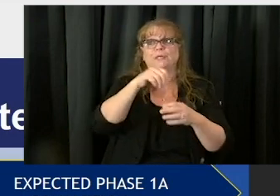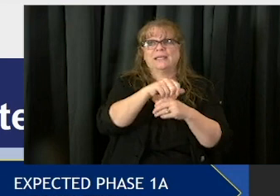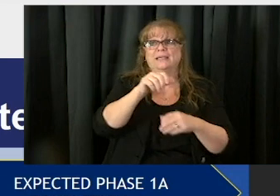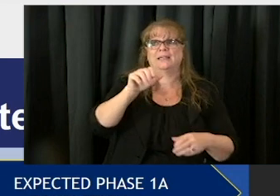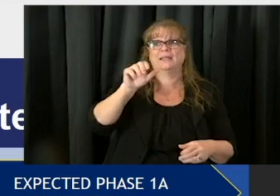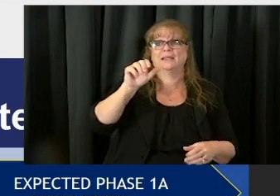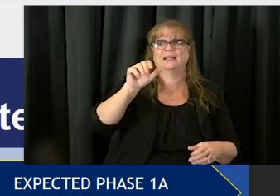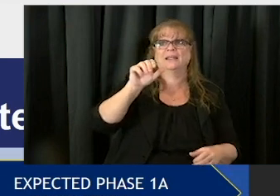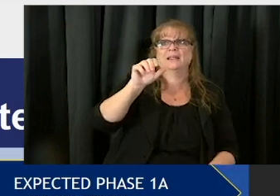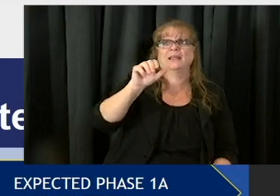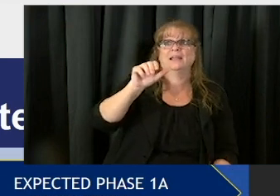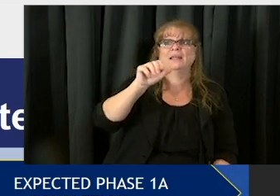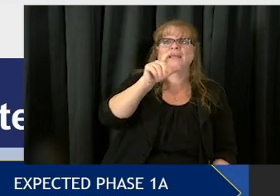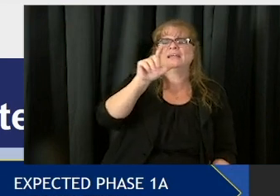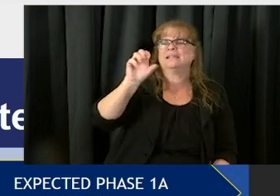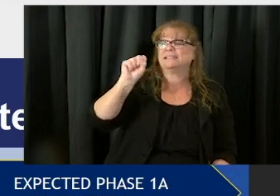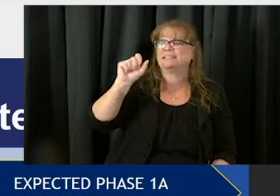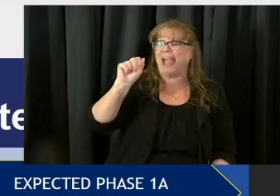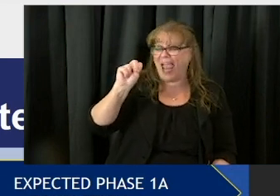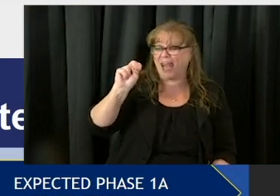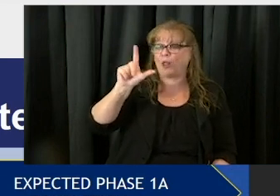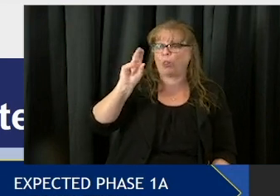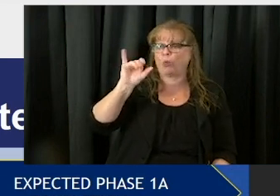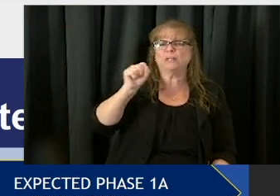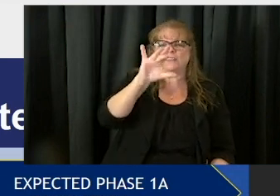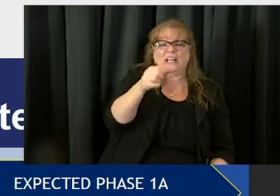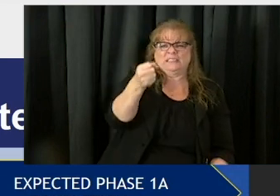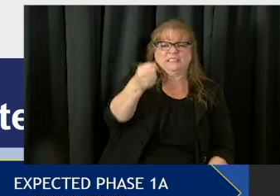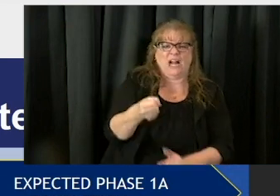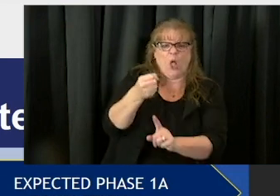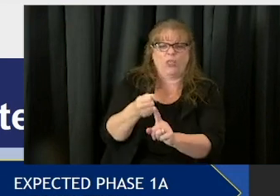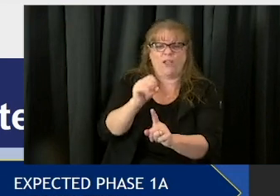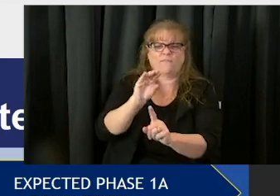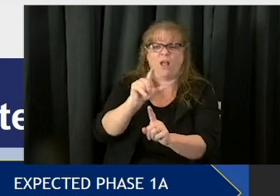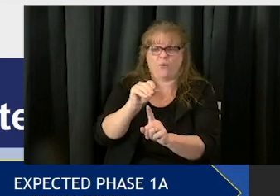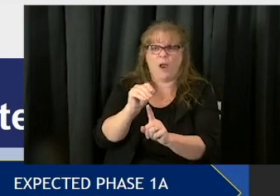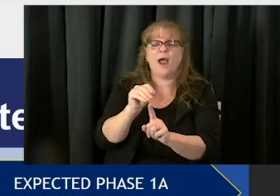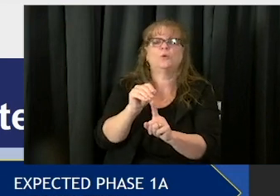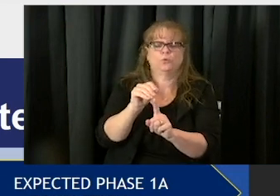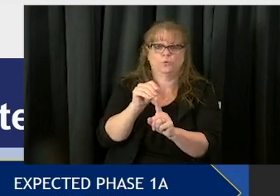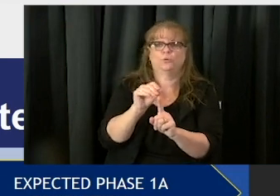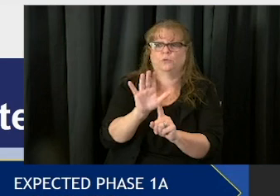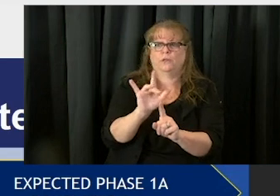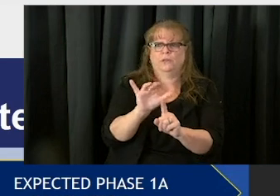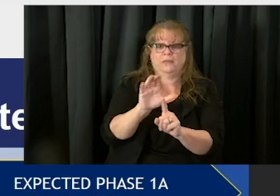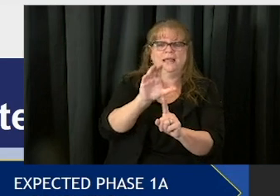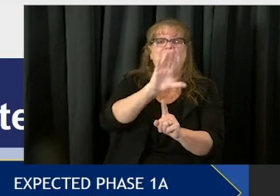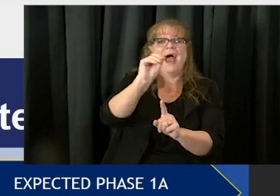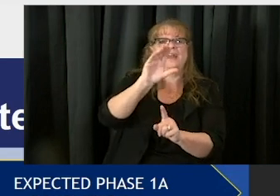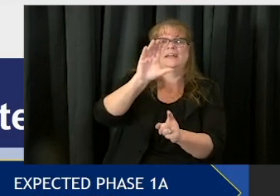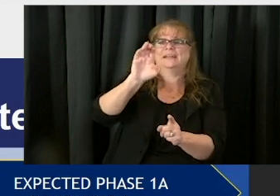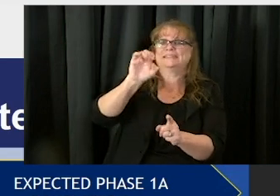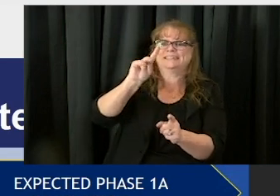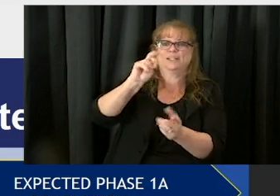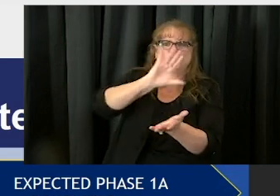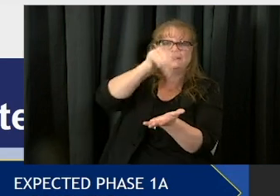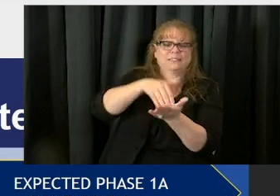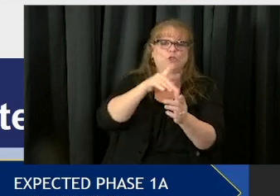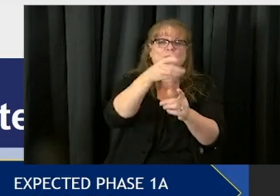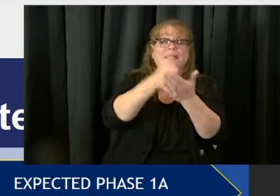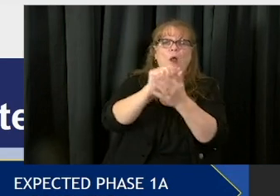their vaccines. You can see the photos that we are showing here. These are exactly, if we can show the photos, that would be